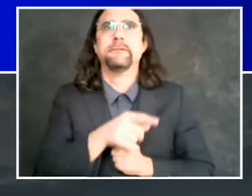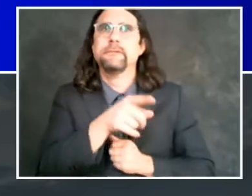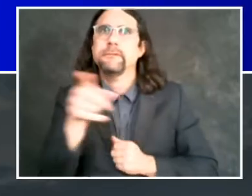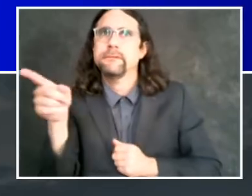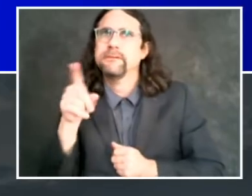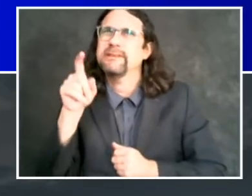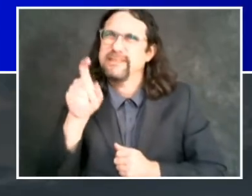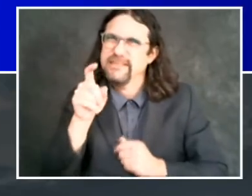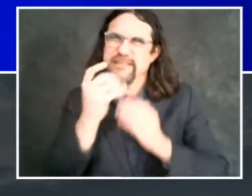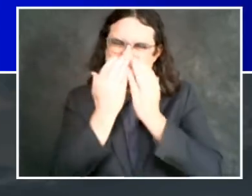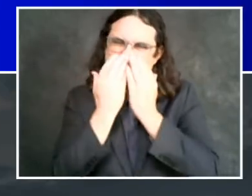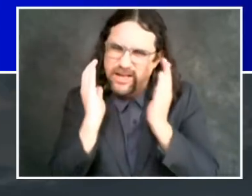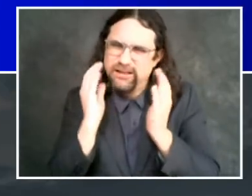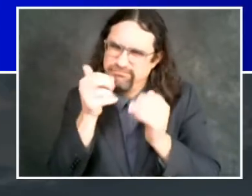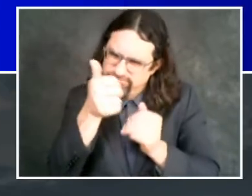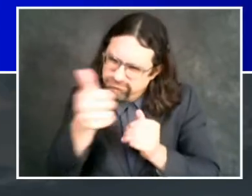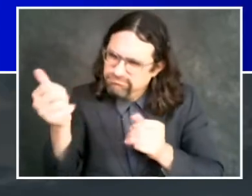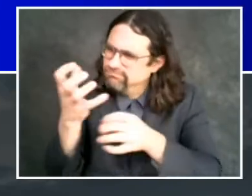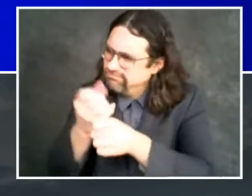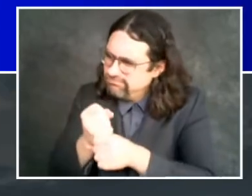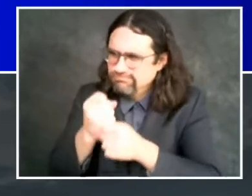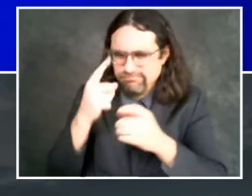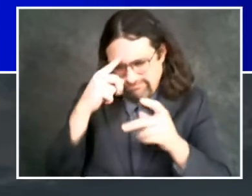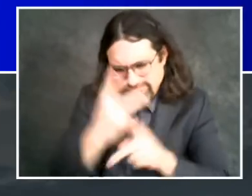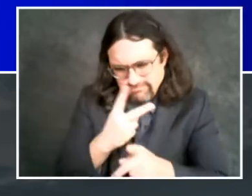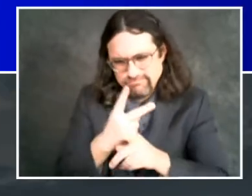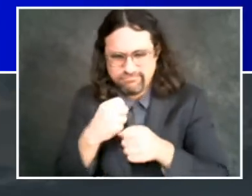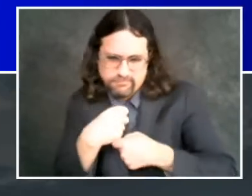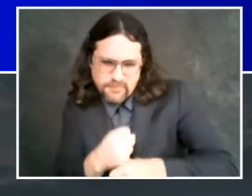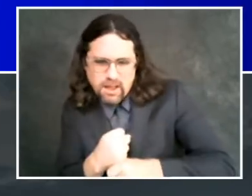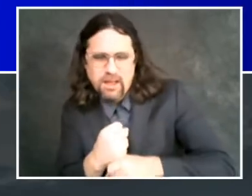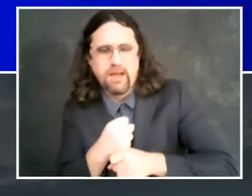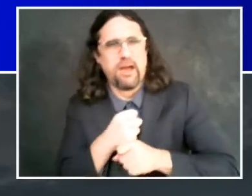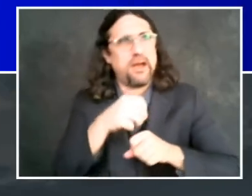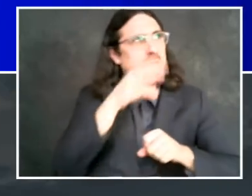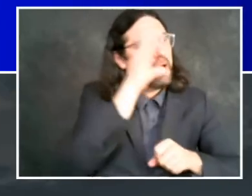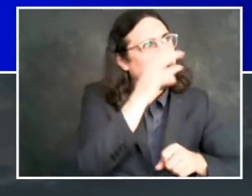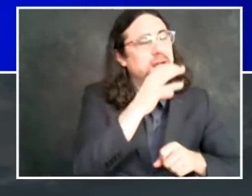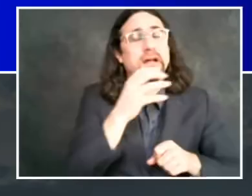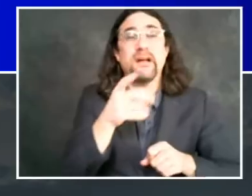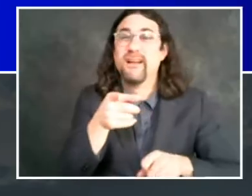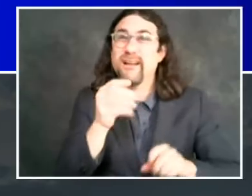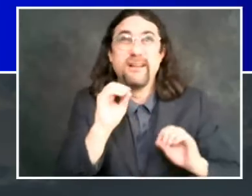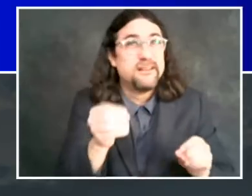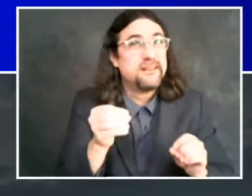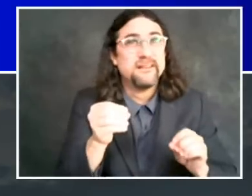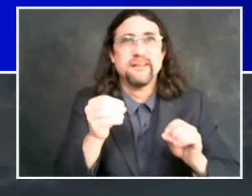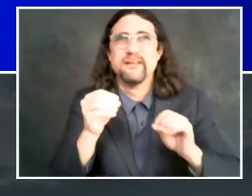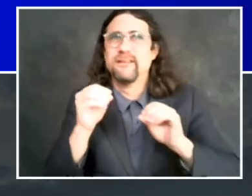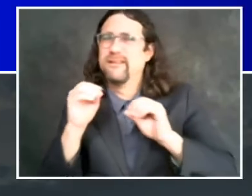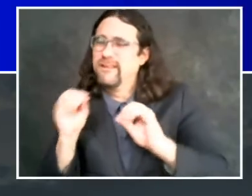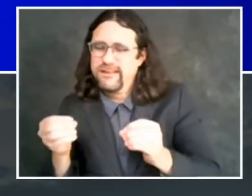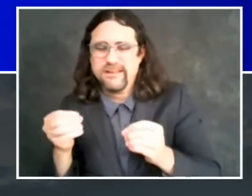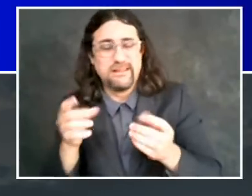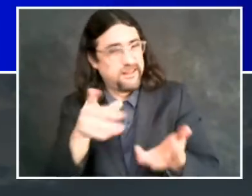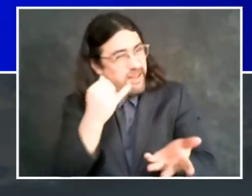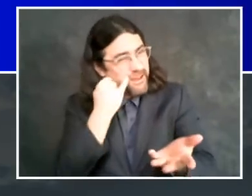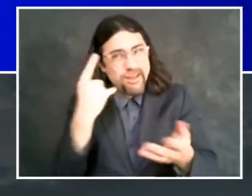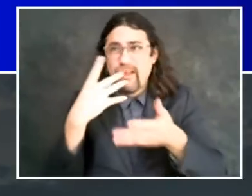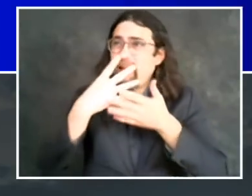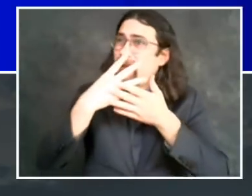do that, we've made very clear to the owners and managers and employees of those grocery stores, those department stores,